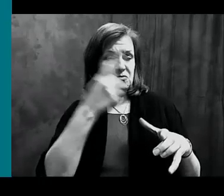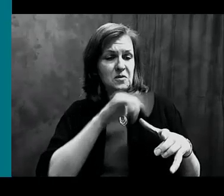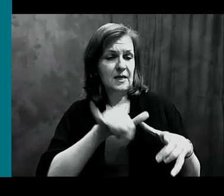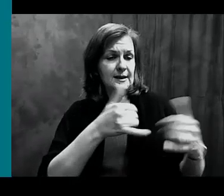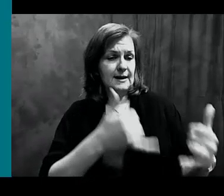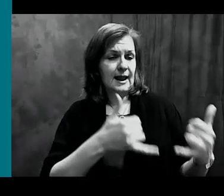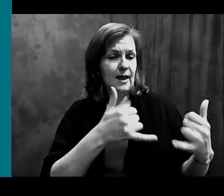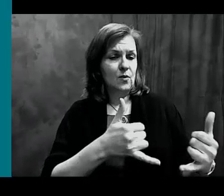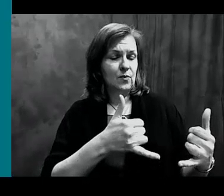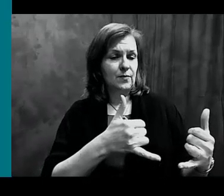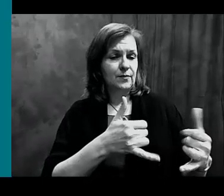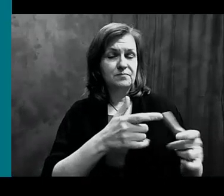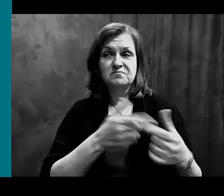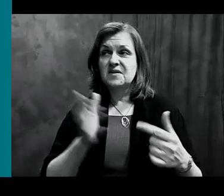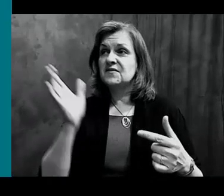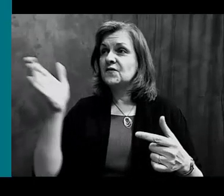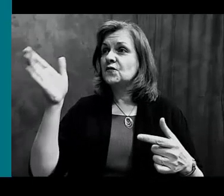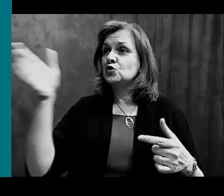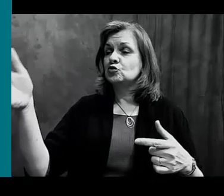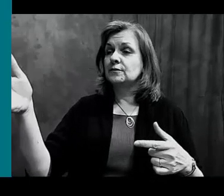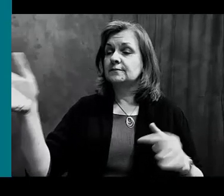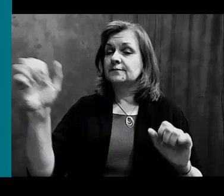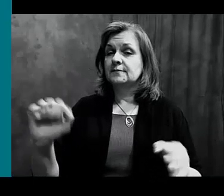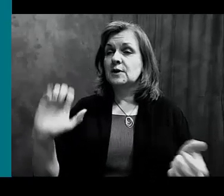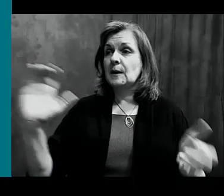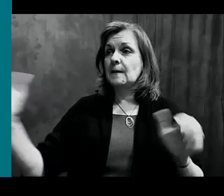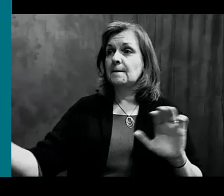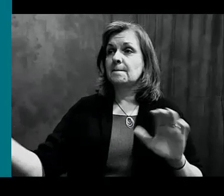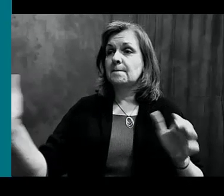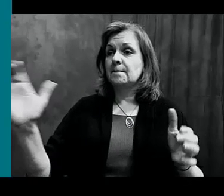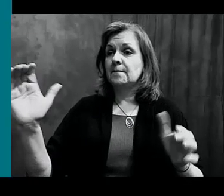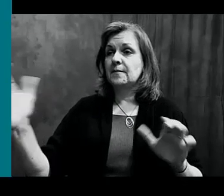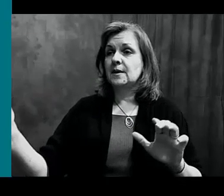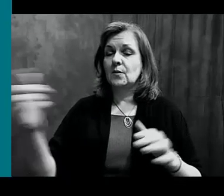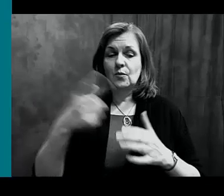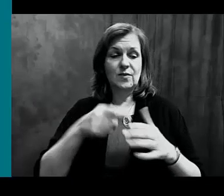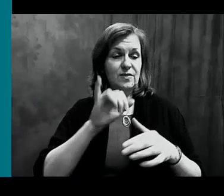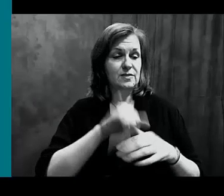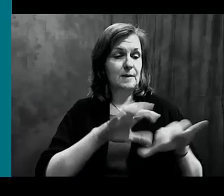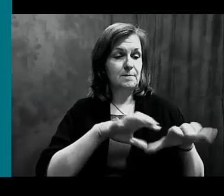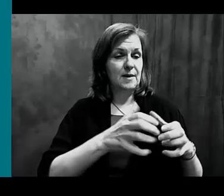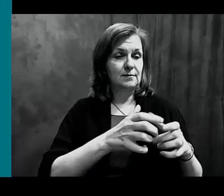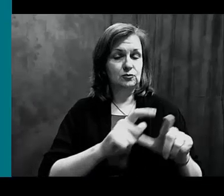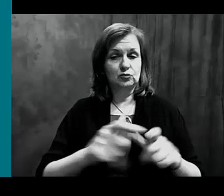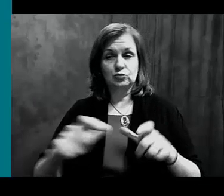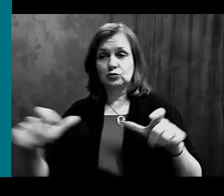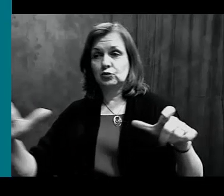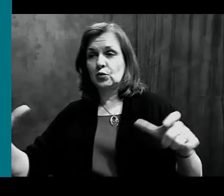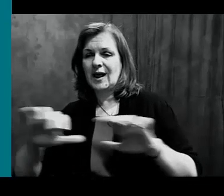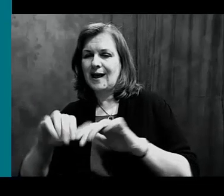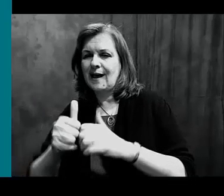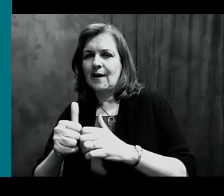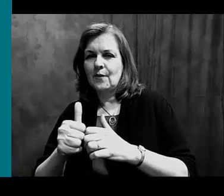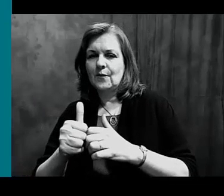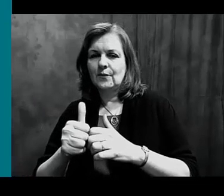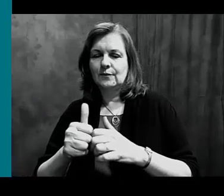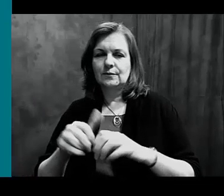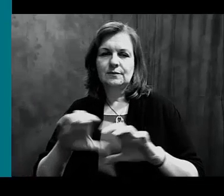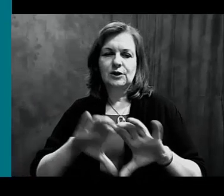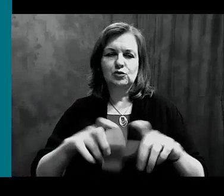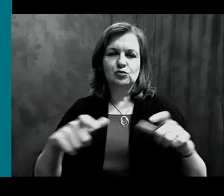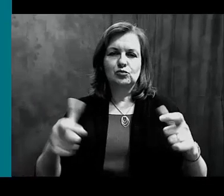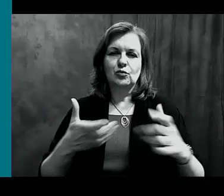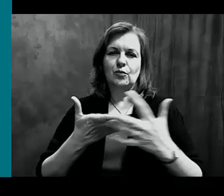look like now? And then in the future, we can compare what those populations look